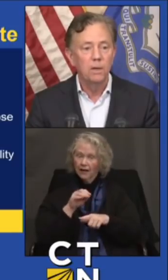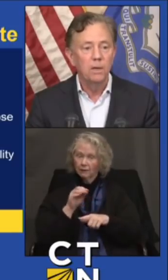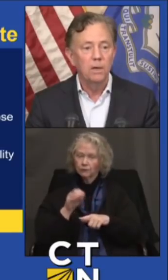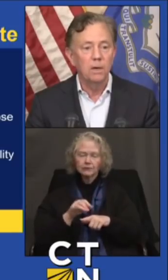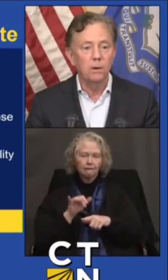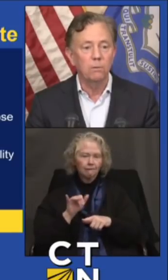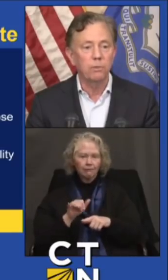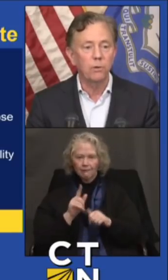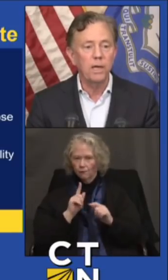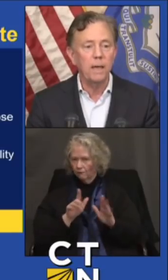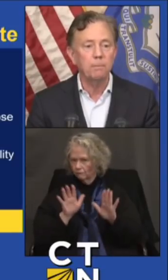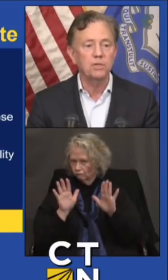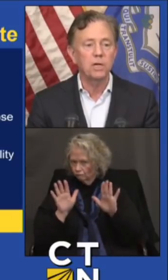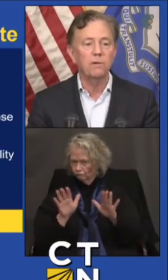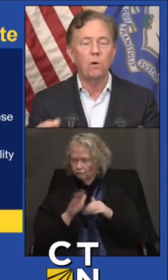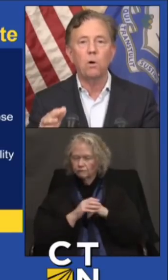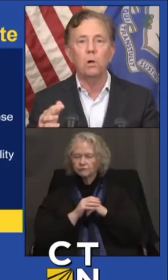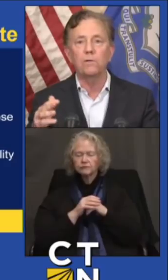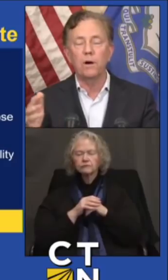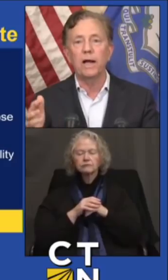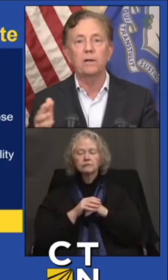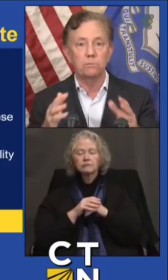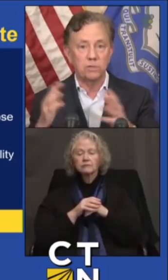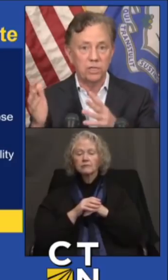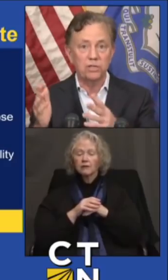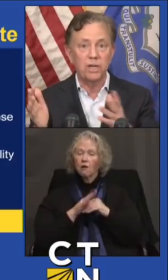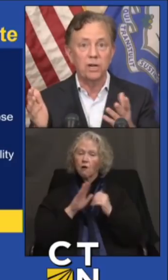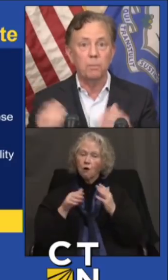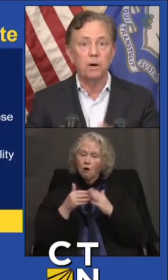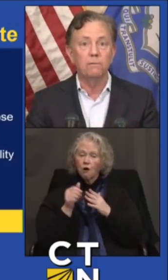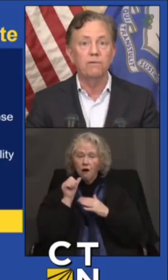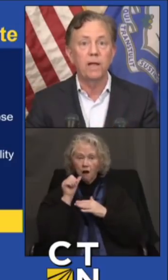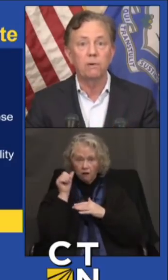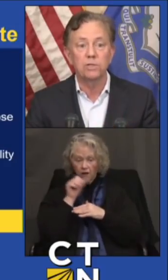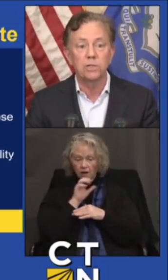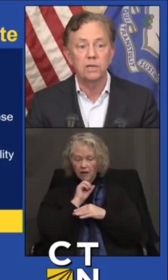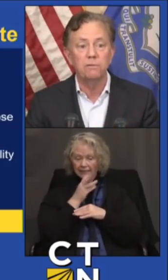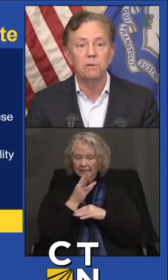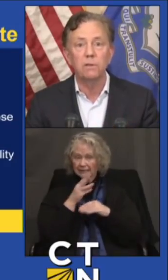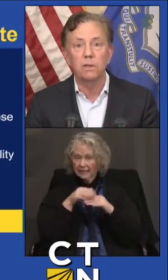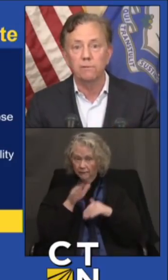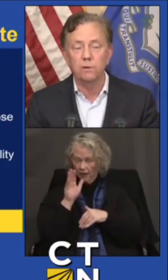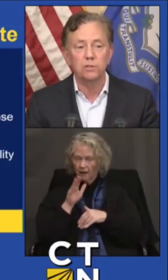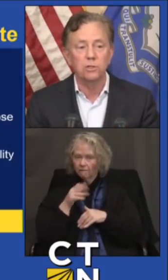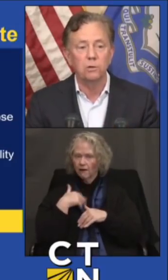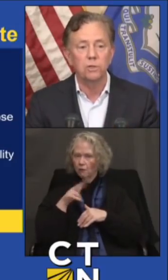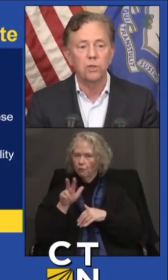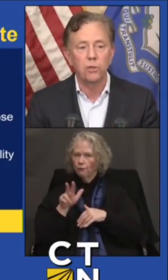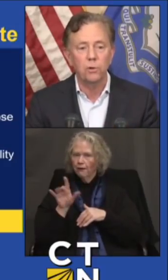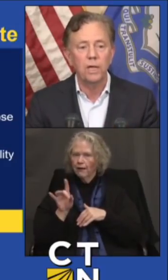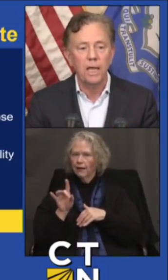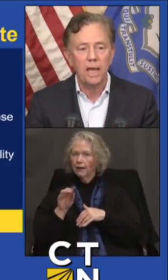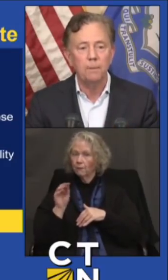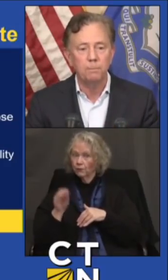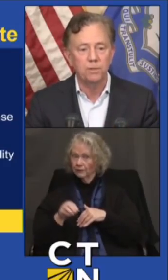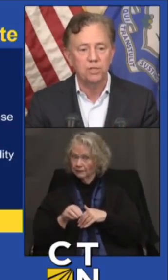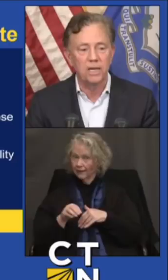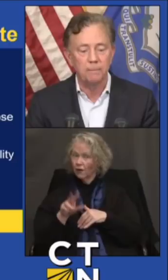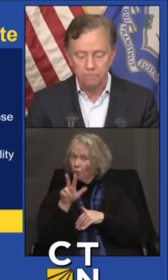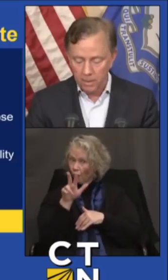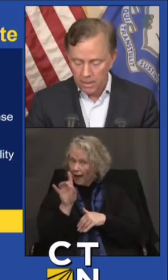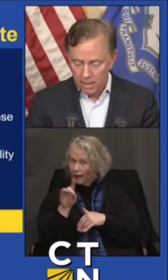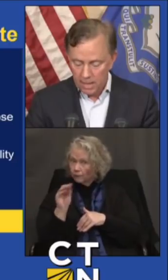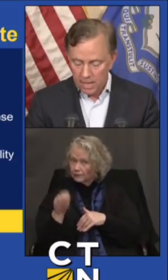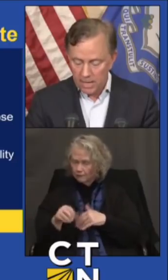well. 38% of all of our adults 16 and above have now received their first dose.